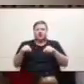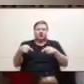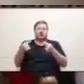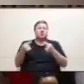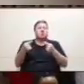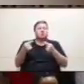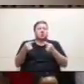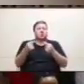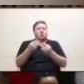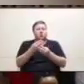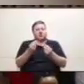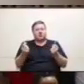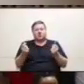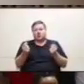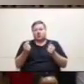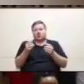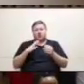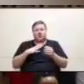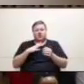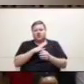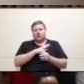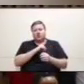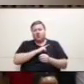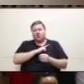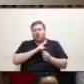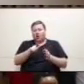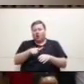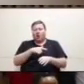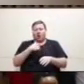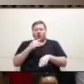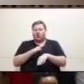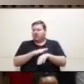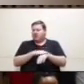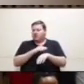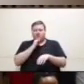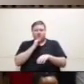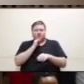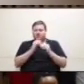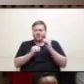committee because for the longest of time, disputes were not attended to.